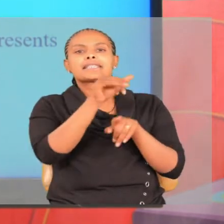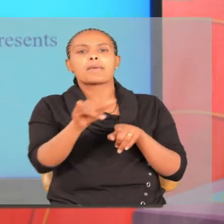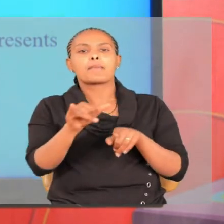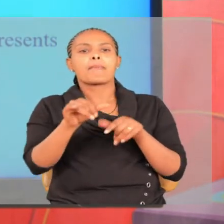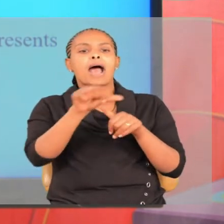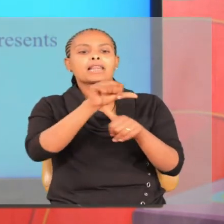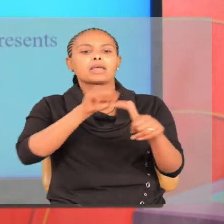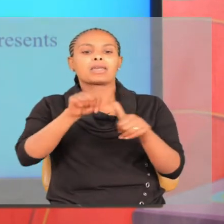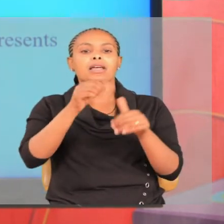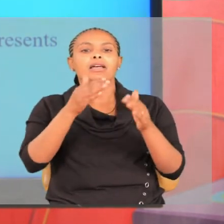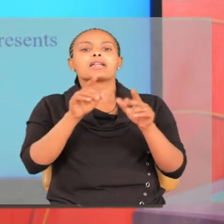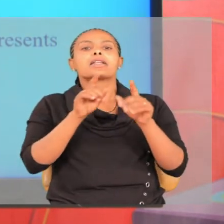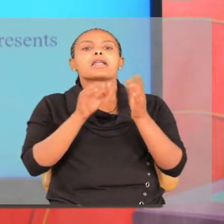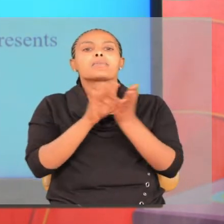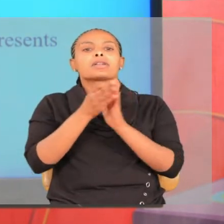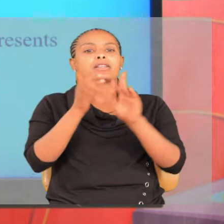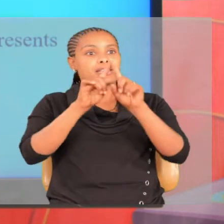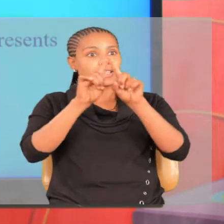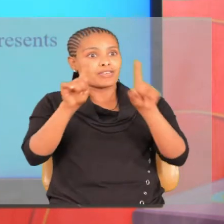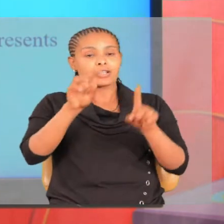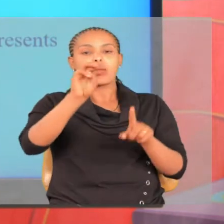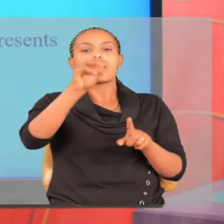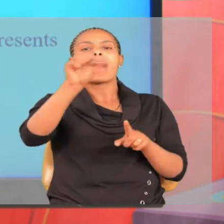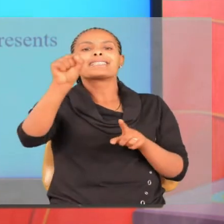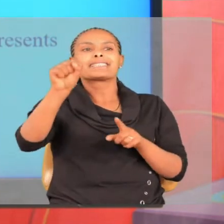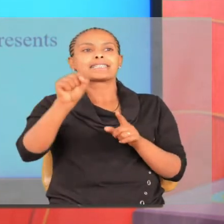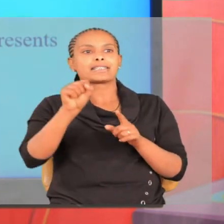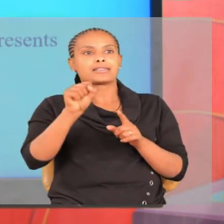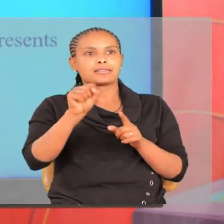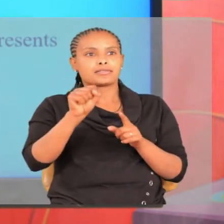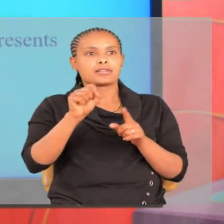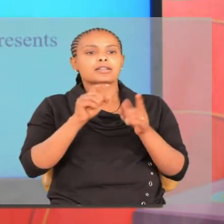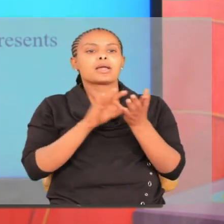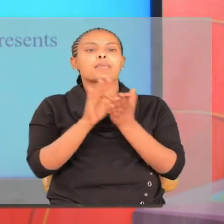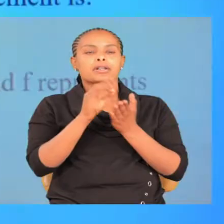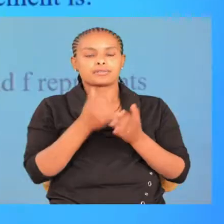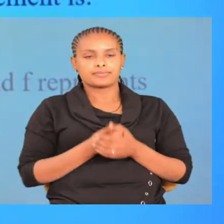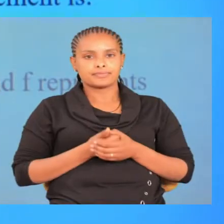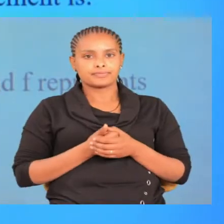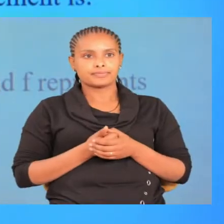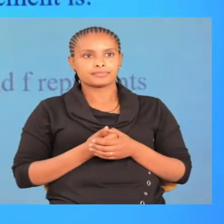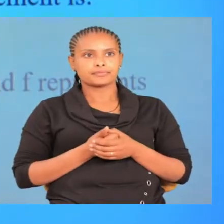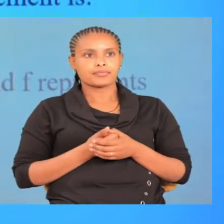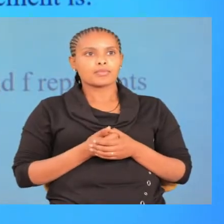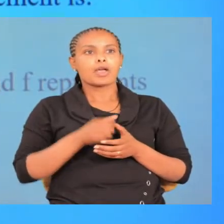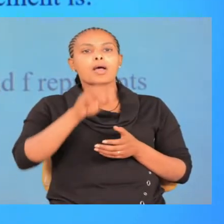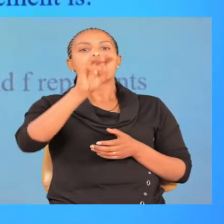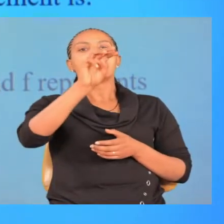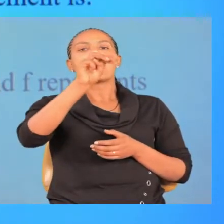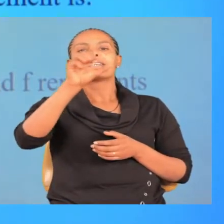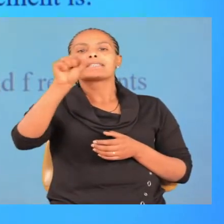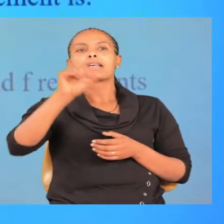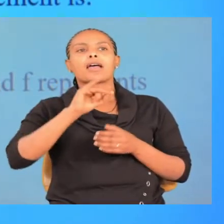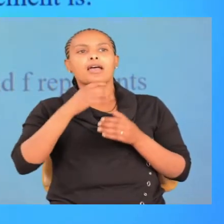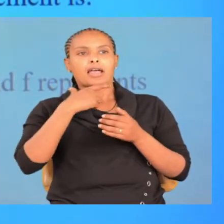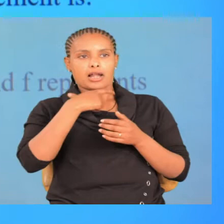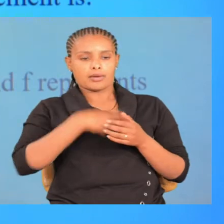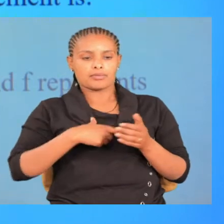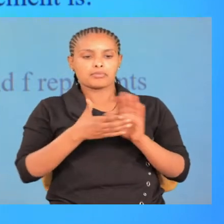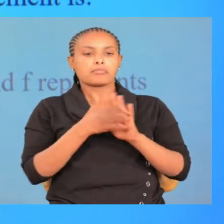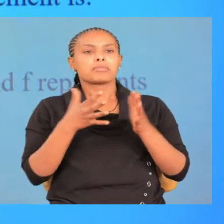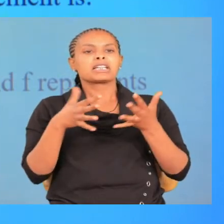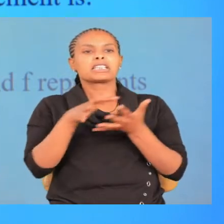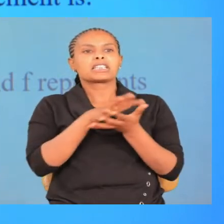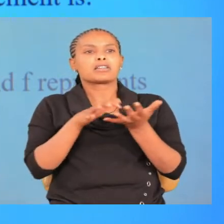atomic numbers but different mass numbers. Most elements found in nature are